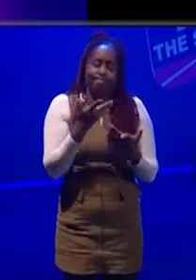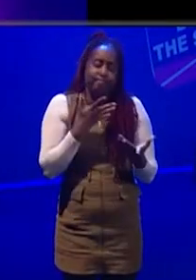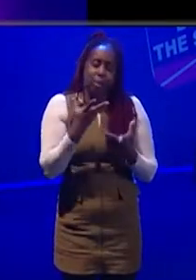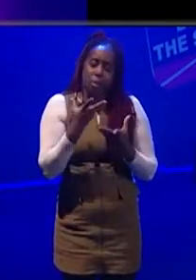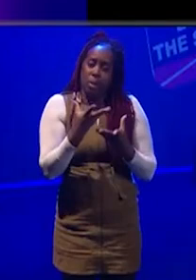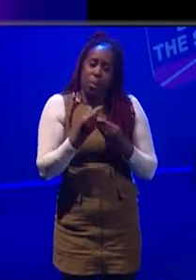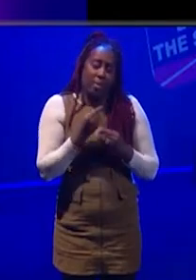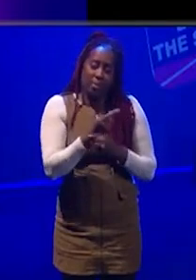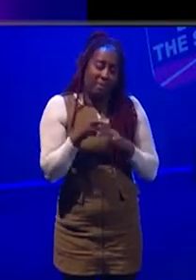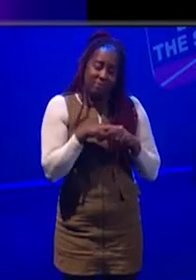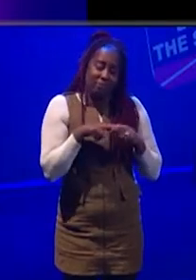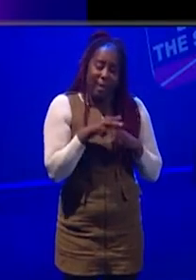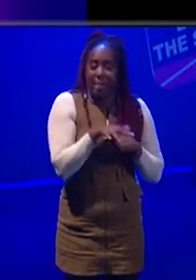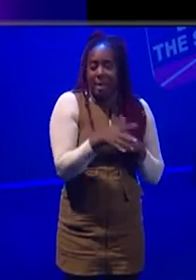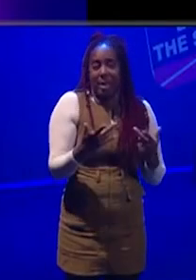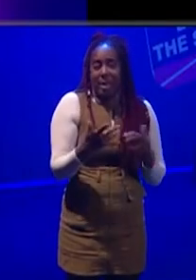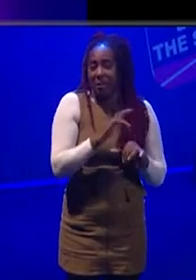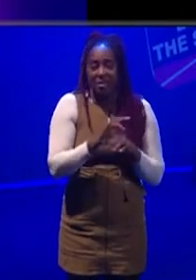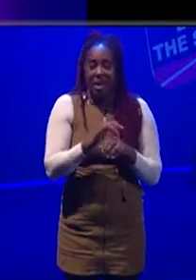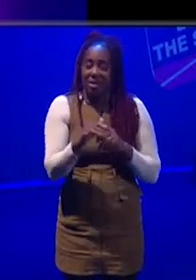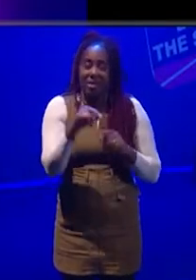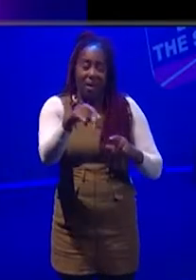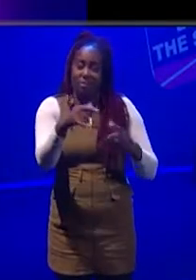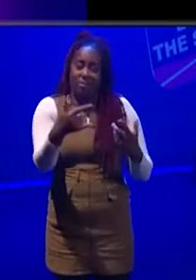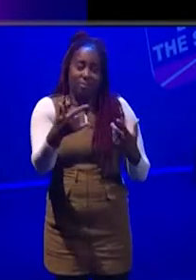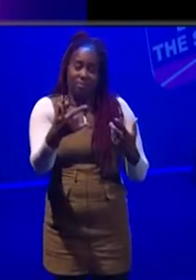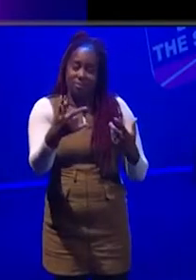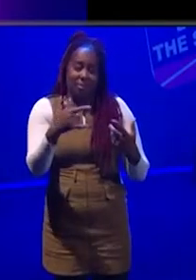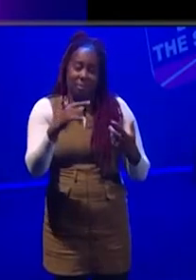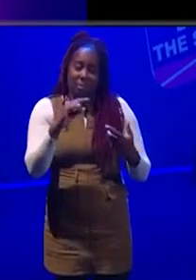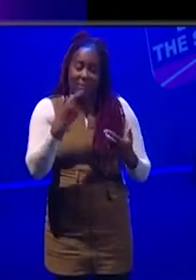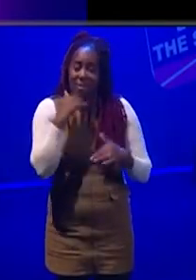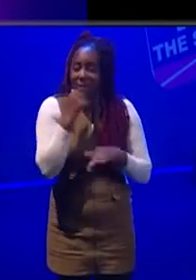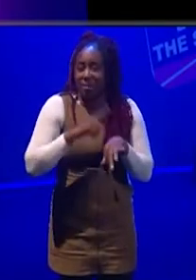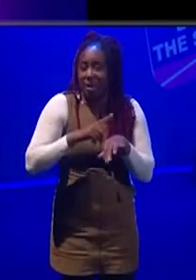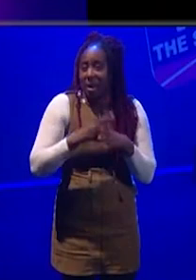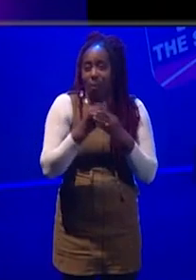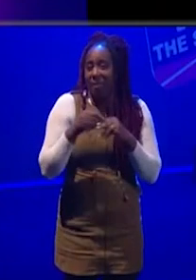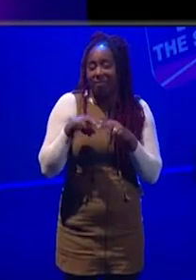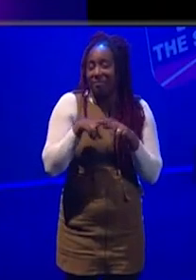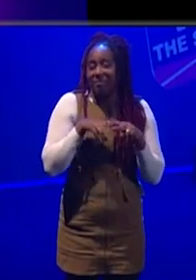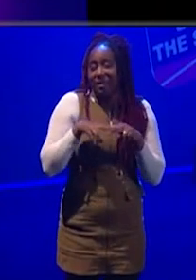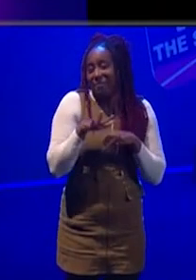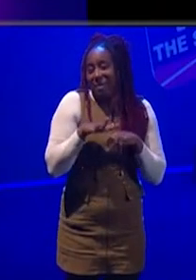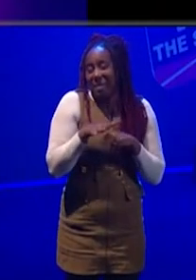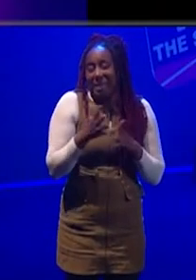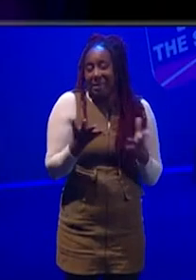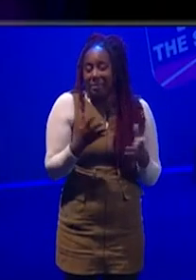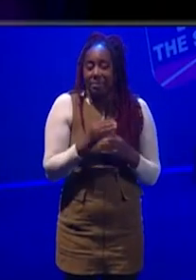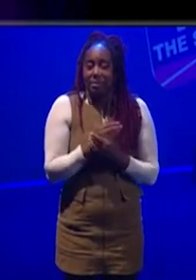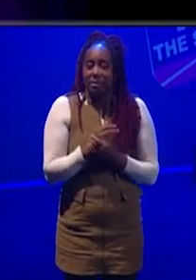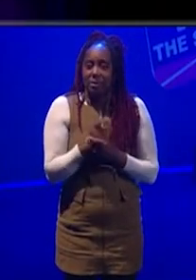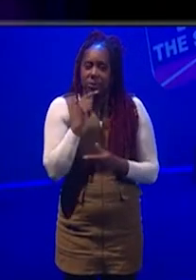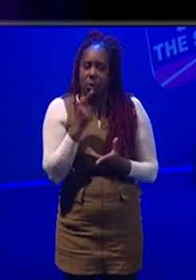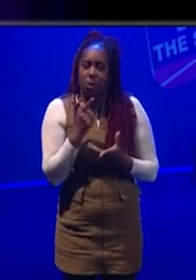their families and that theatre wasn't allowing them to spend that time with their families. And so there is